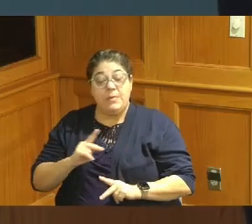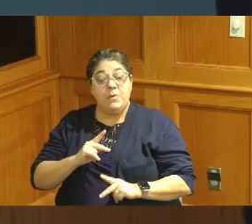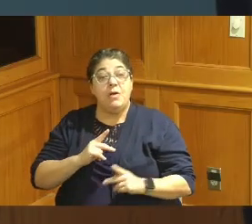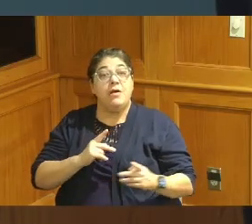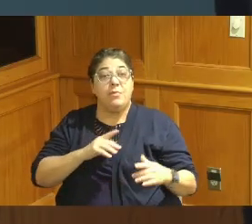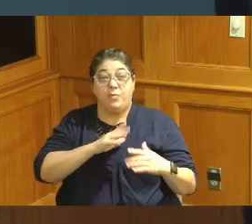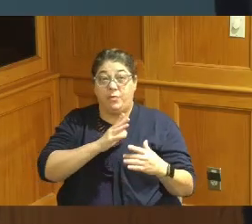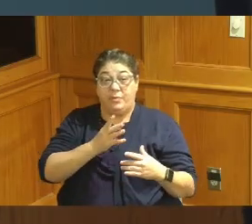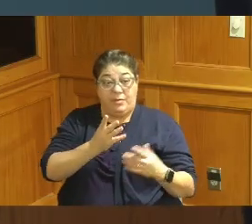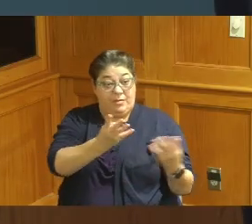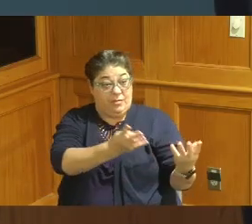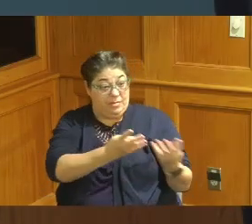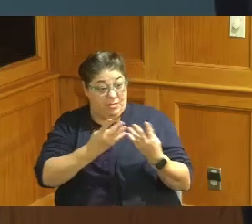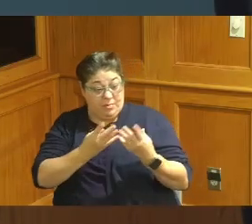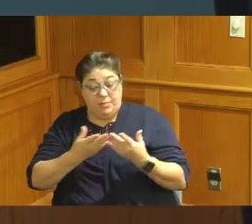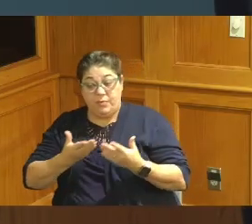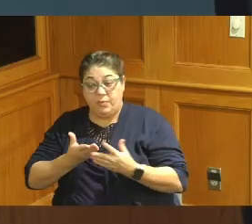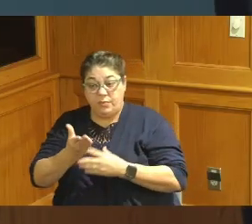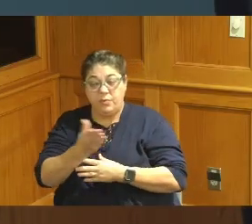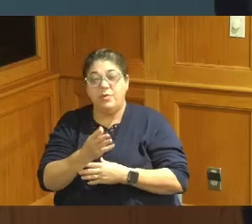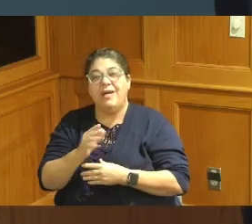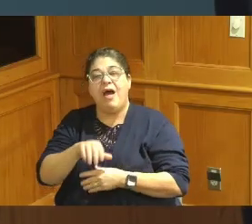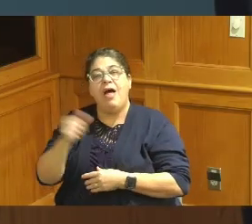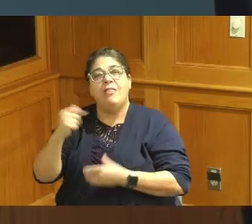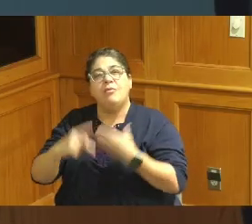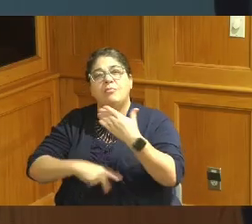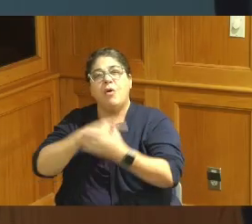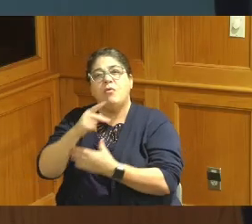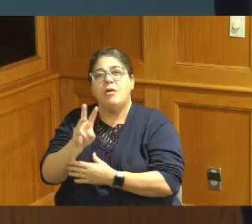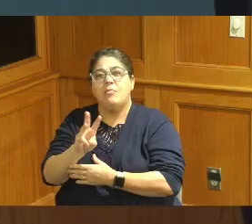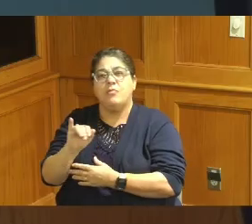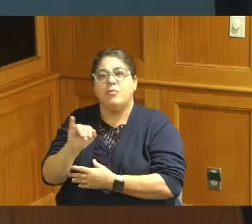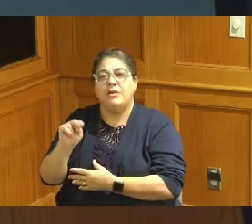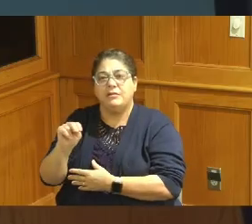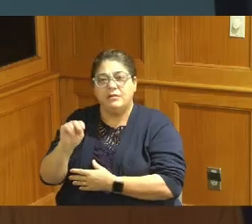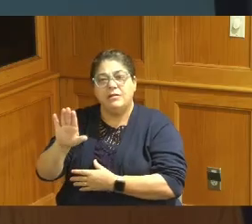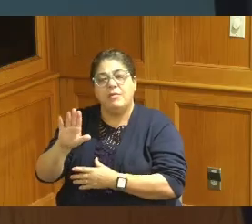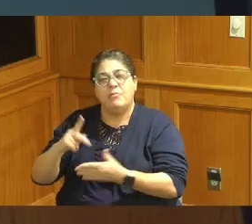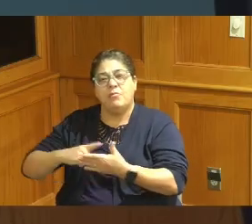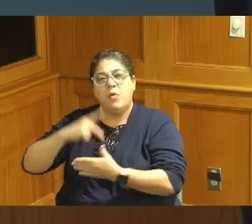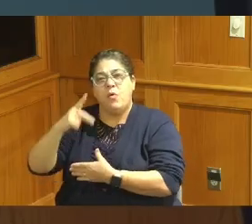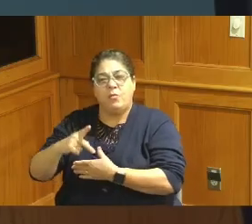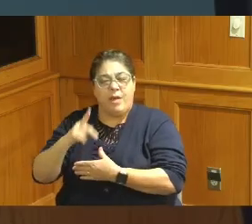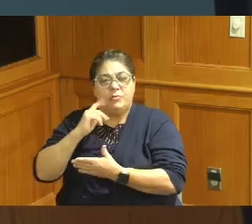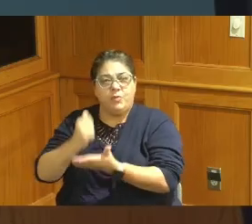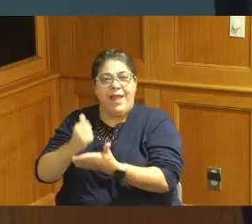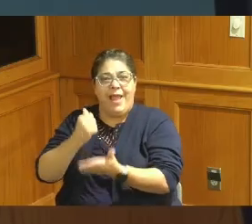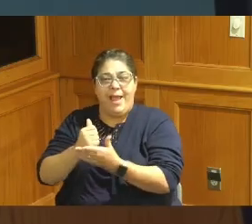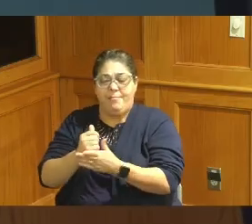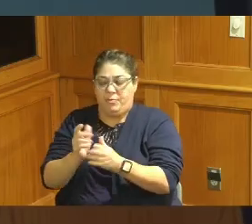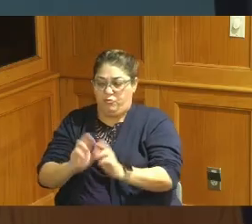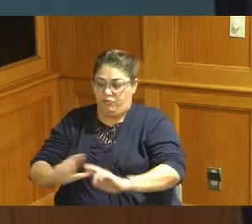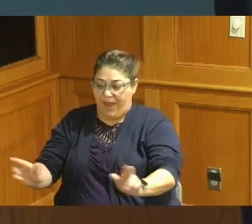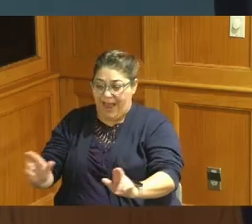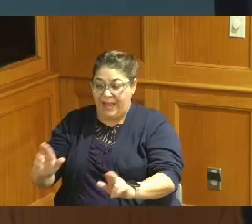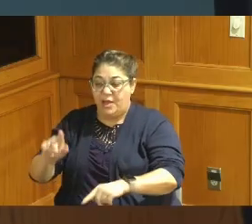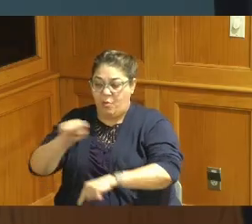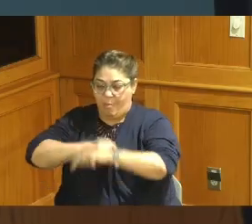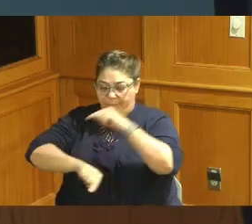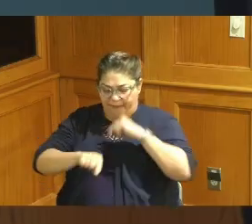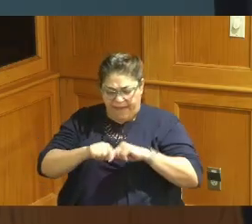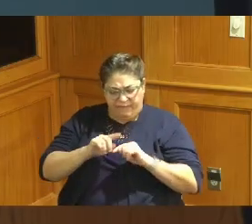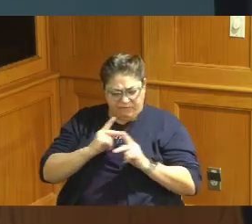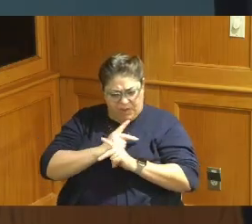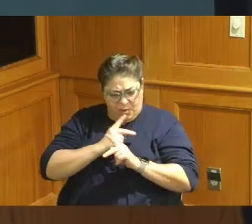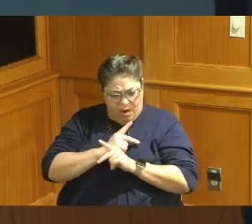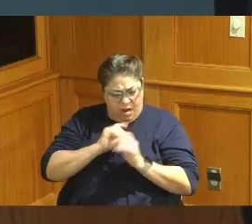but need some coaching from WIN. I mean, what a great resource for them to help them better prepare, really, to get the loan or the